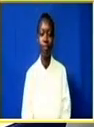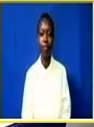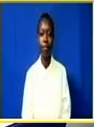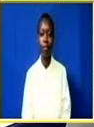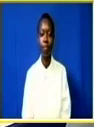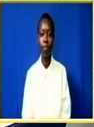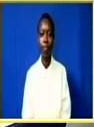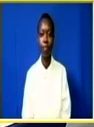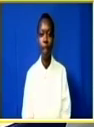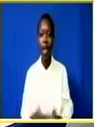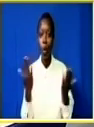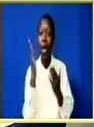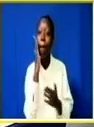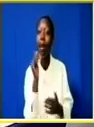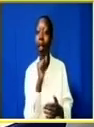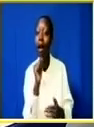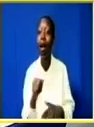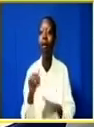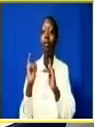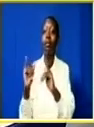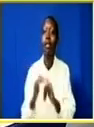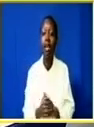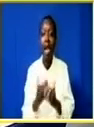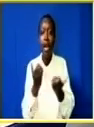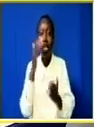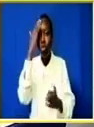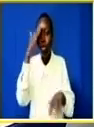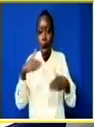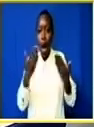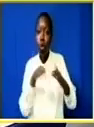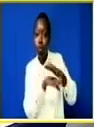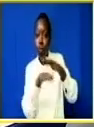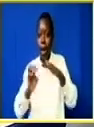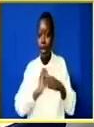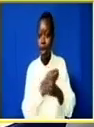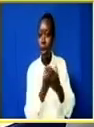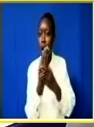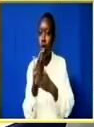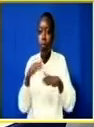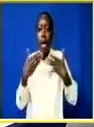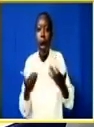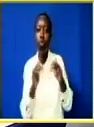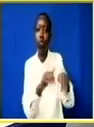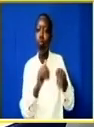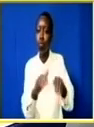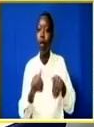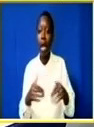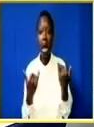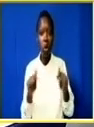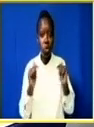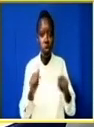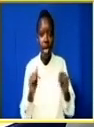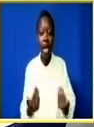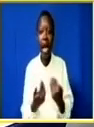find we have to get to know how are we going to plant our crops, mm-hmm. how are we going to cultivate. Mm-hmm. So, today I've come with